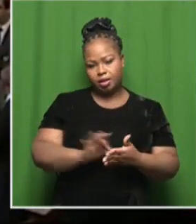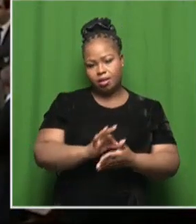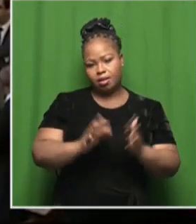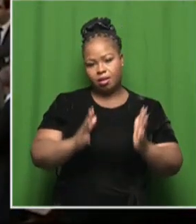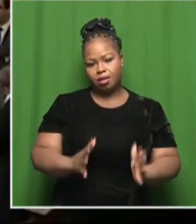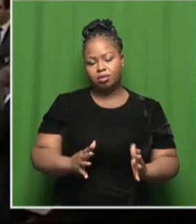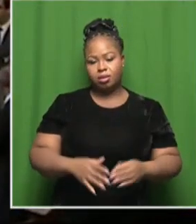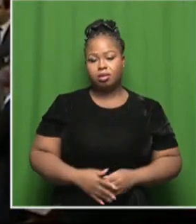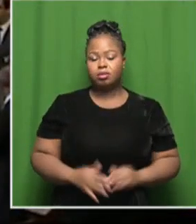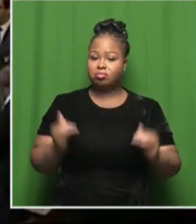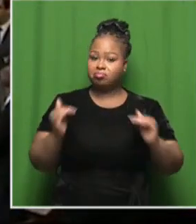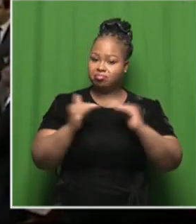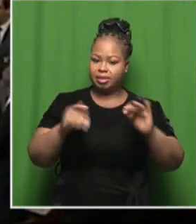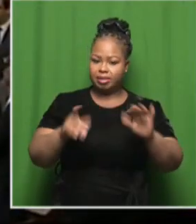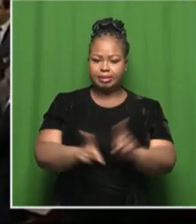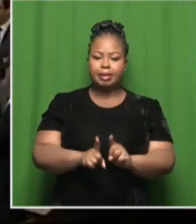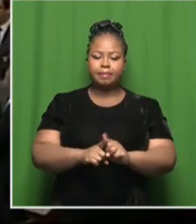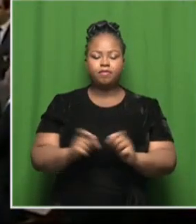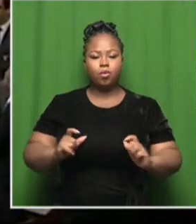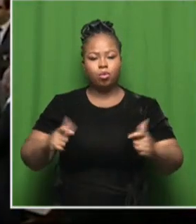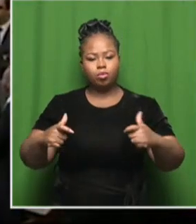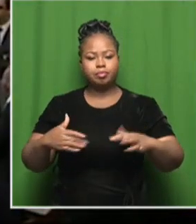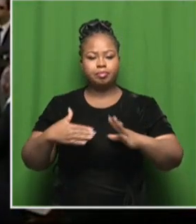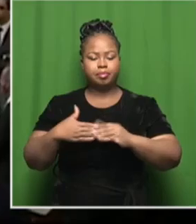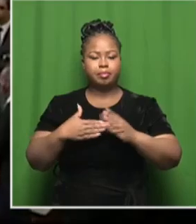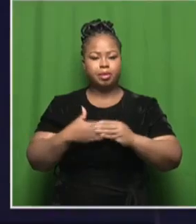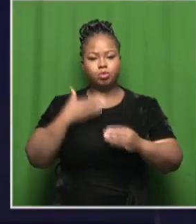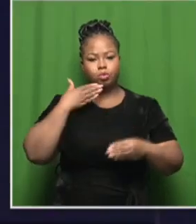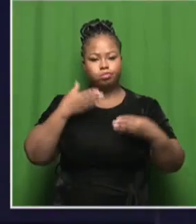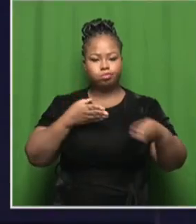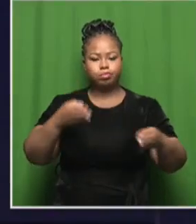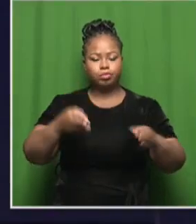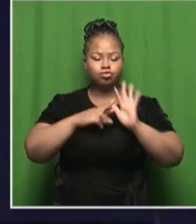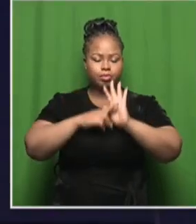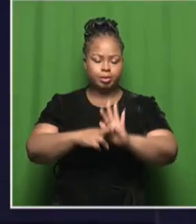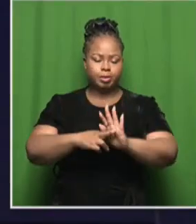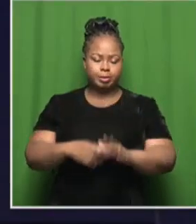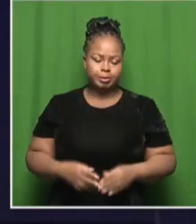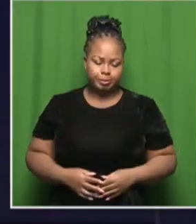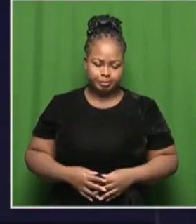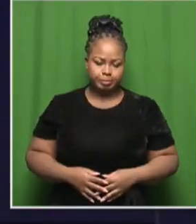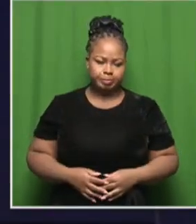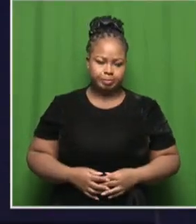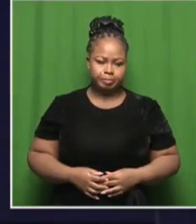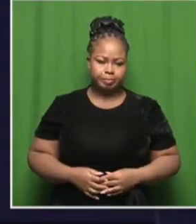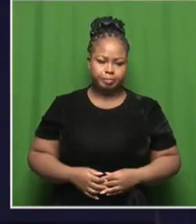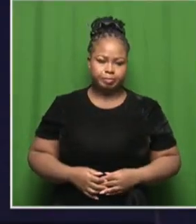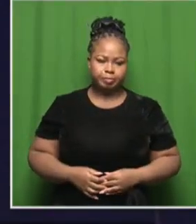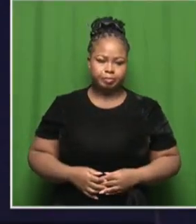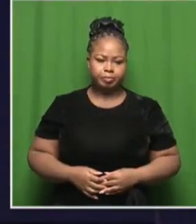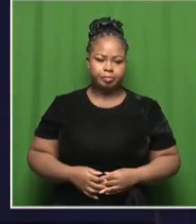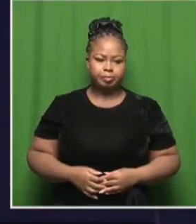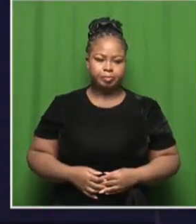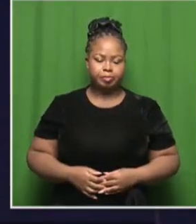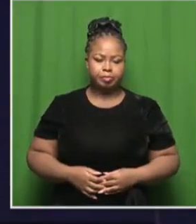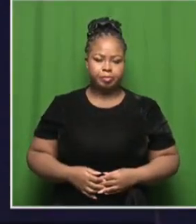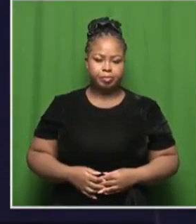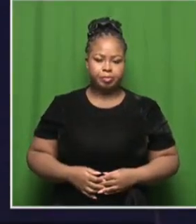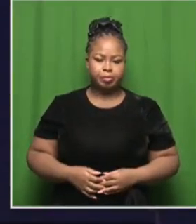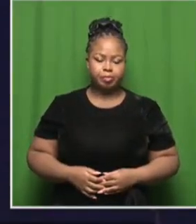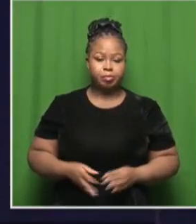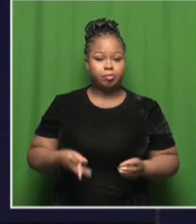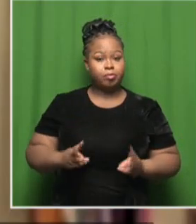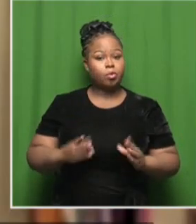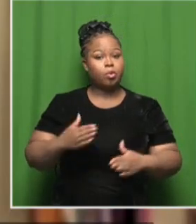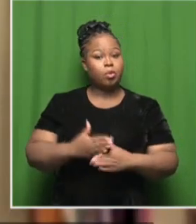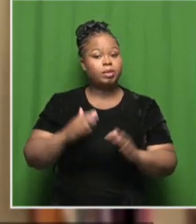that equals the number of congressional members representing each state in the House of Representatives and the Senate. The way that it